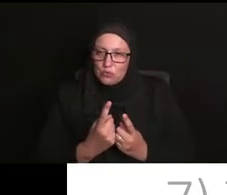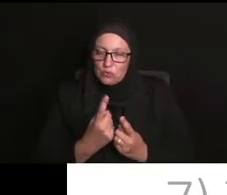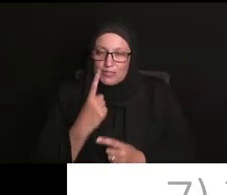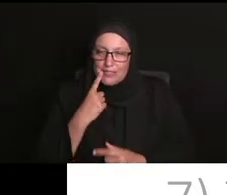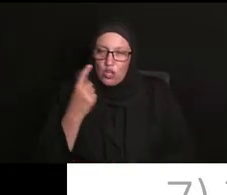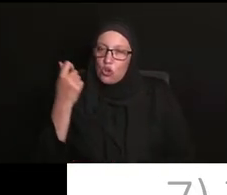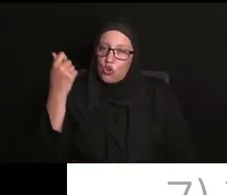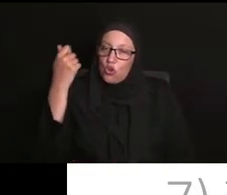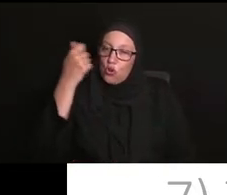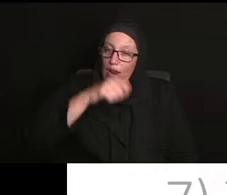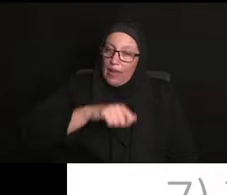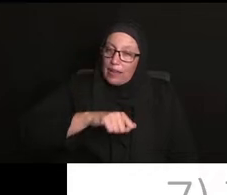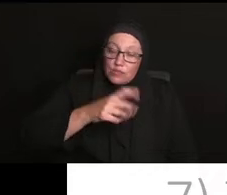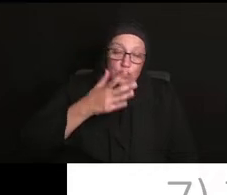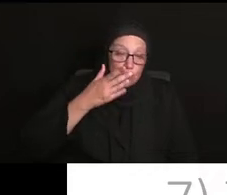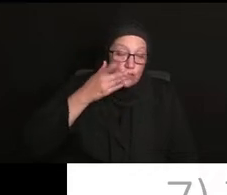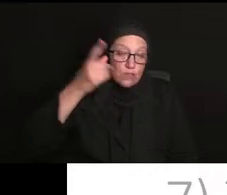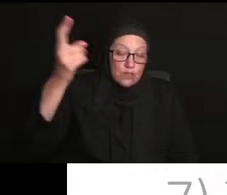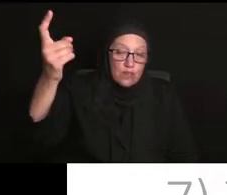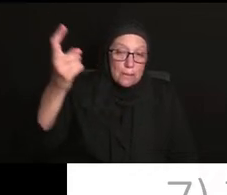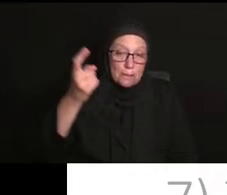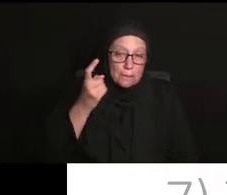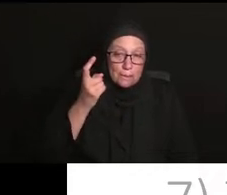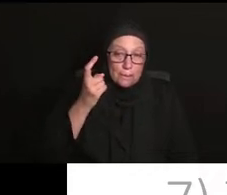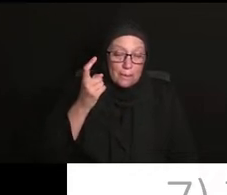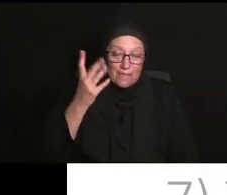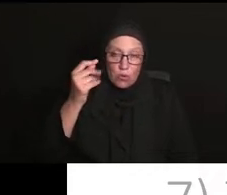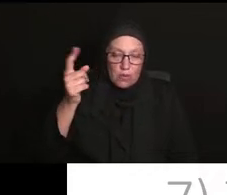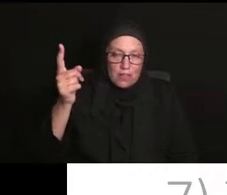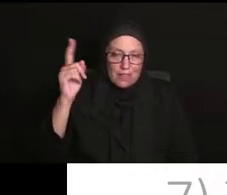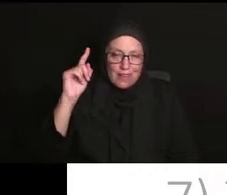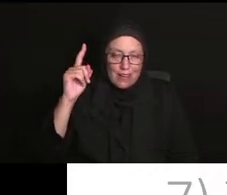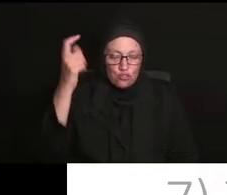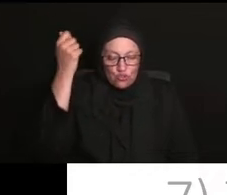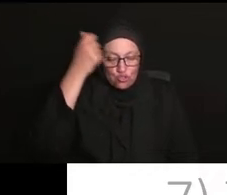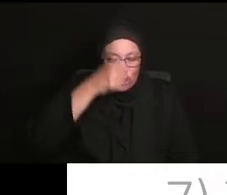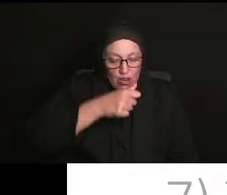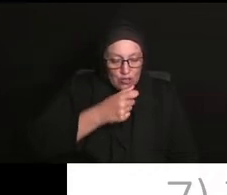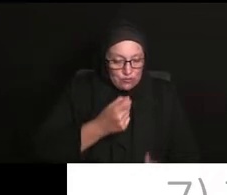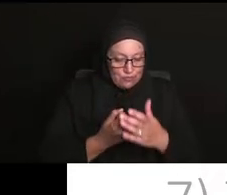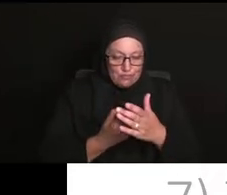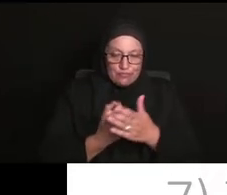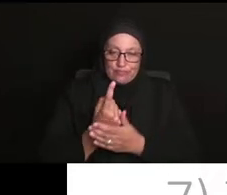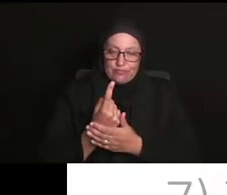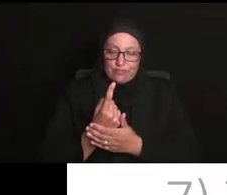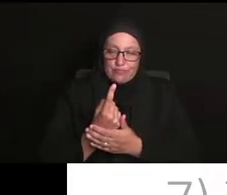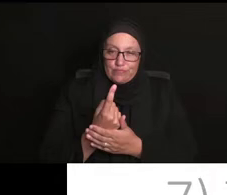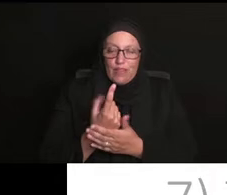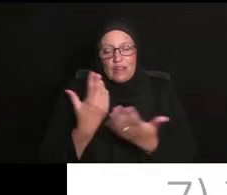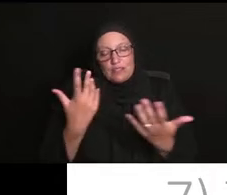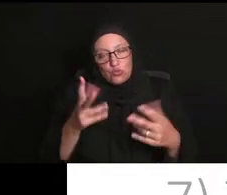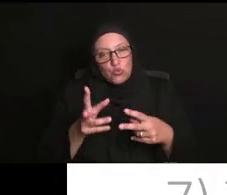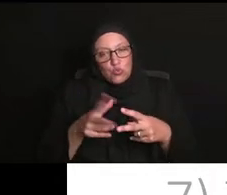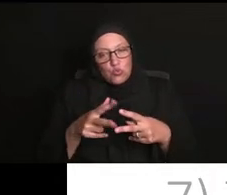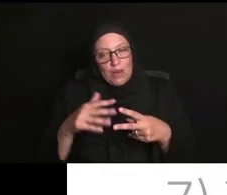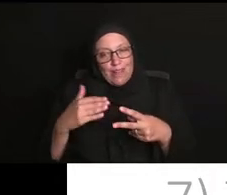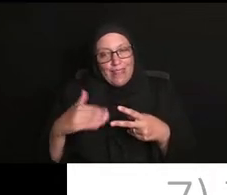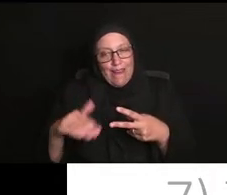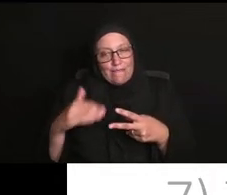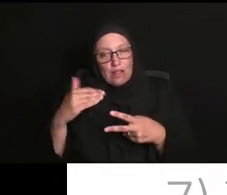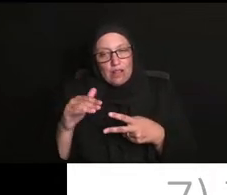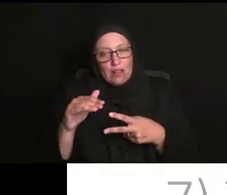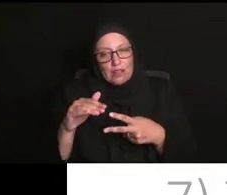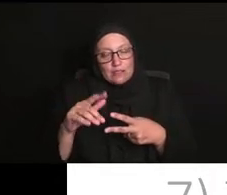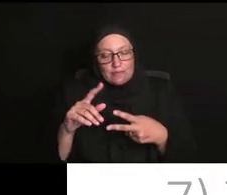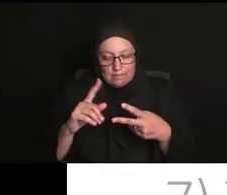it comes, doesn't necessarily, or there's two levels of knowledge. There's knowledge in